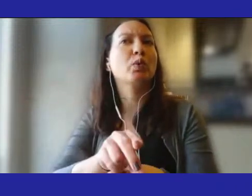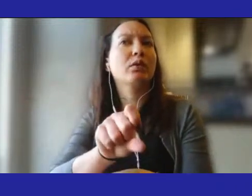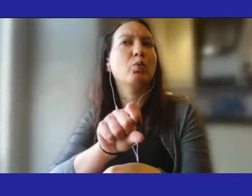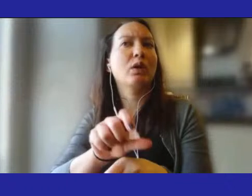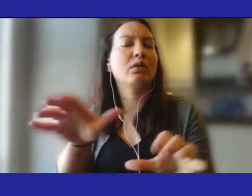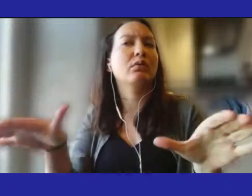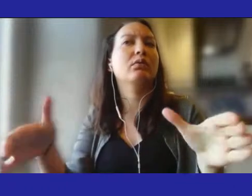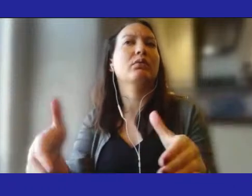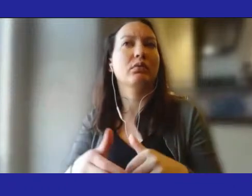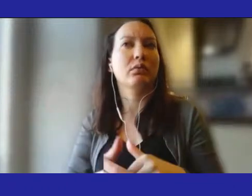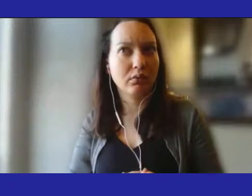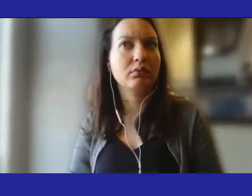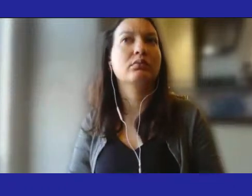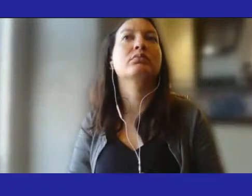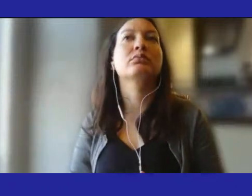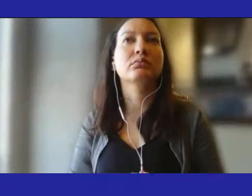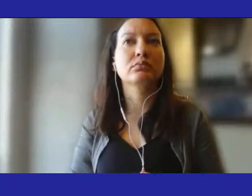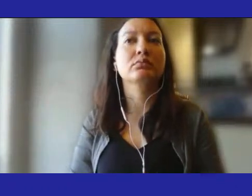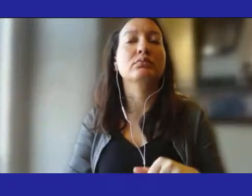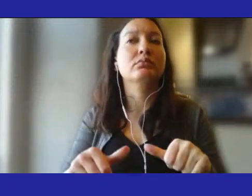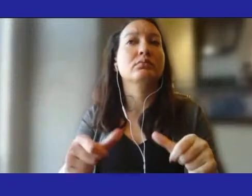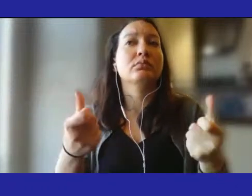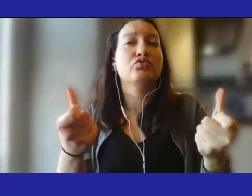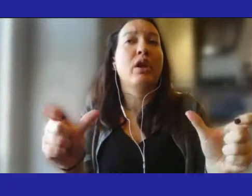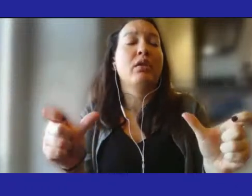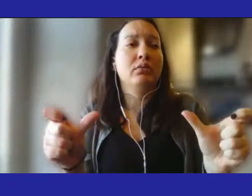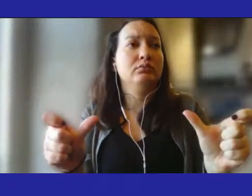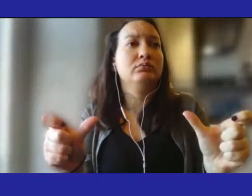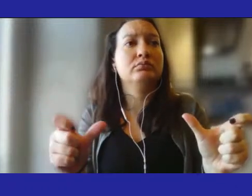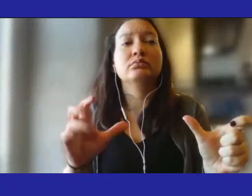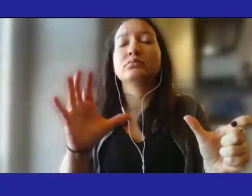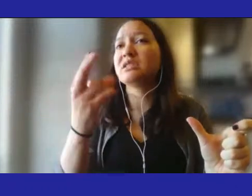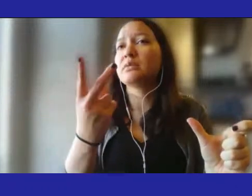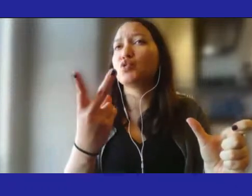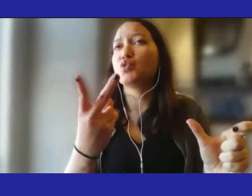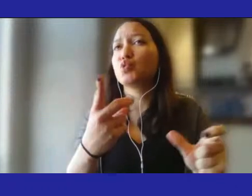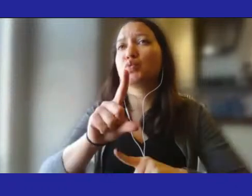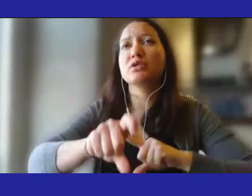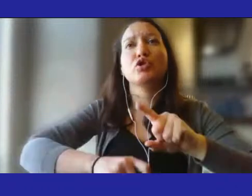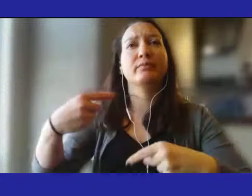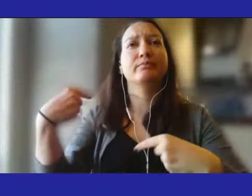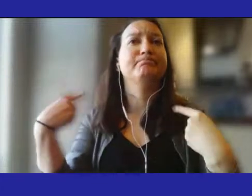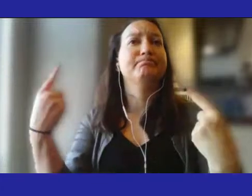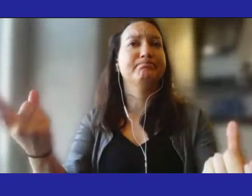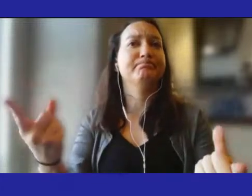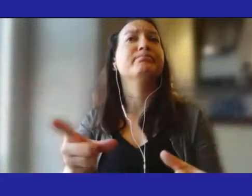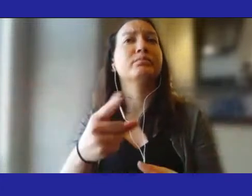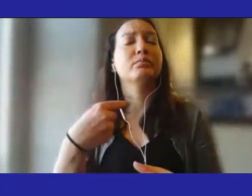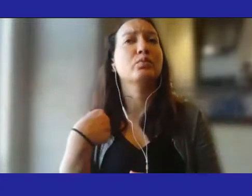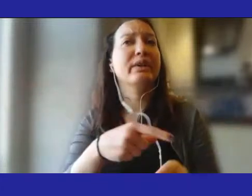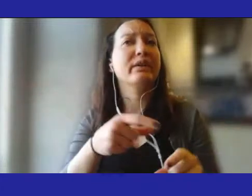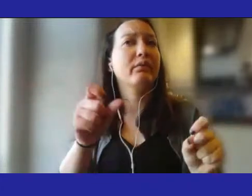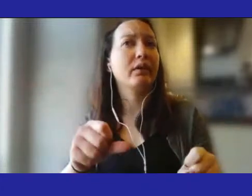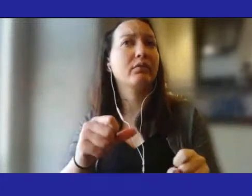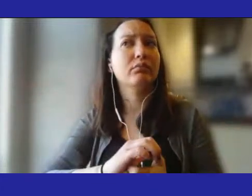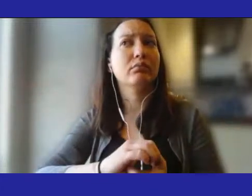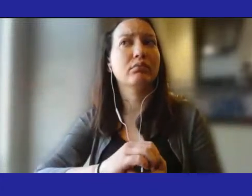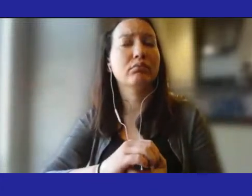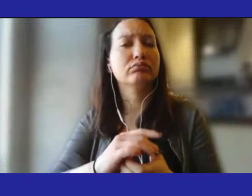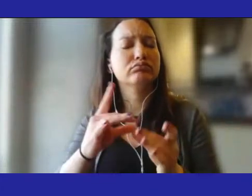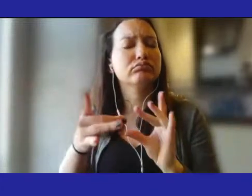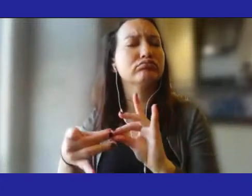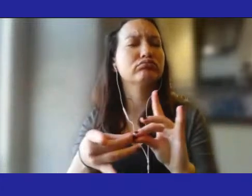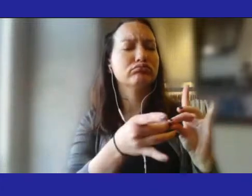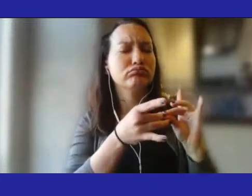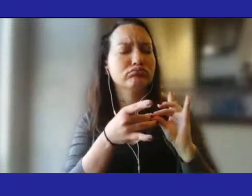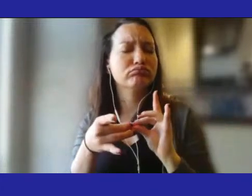So this is an effort over the last 2 survey periods for us to really join forces. We know that we